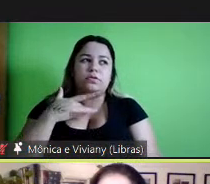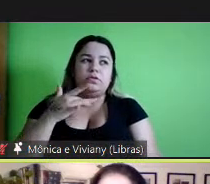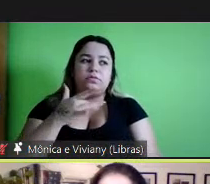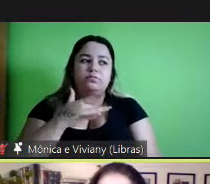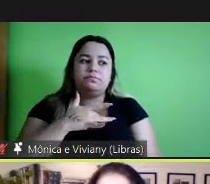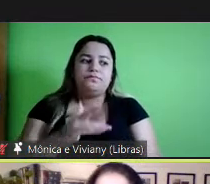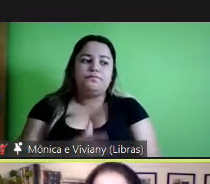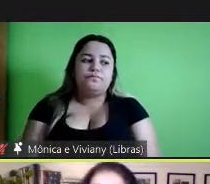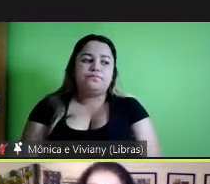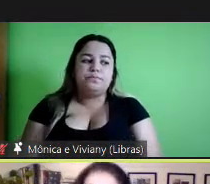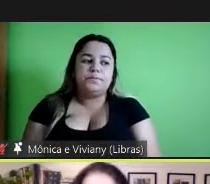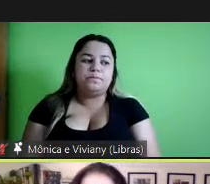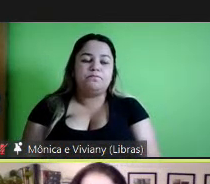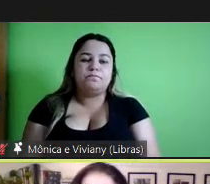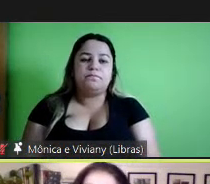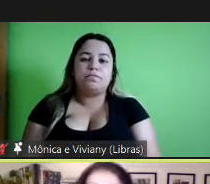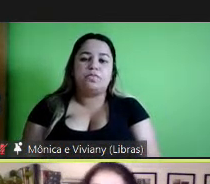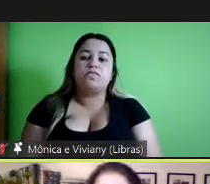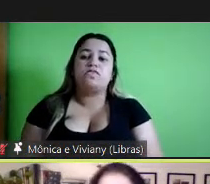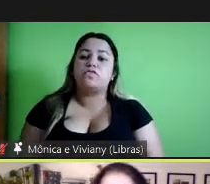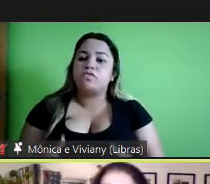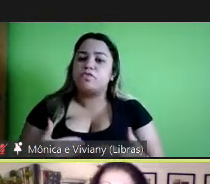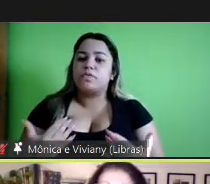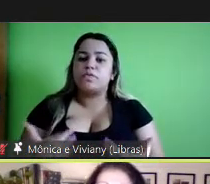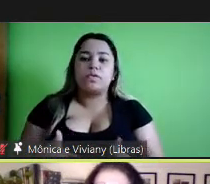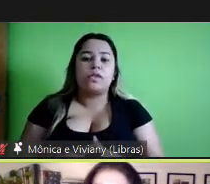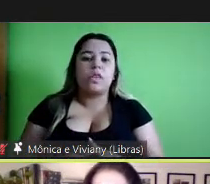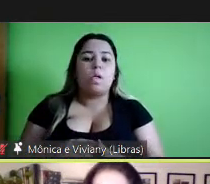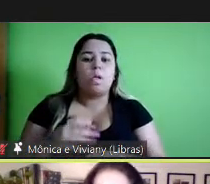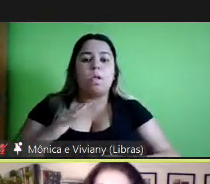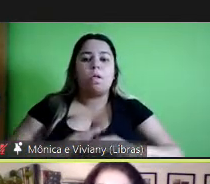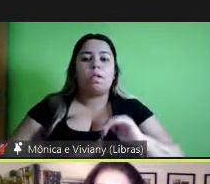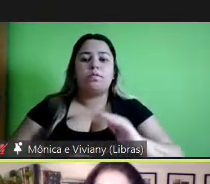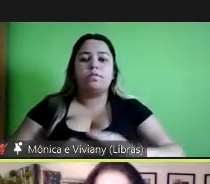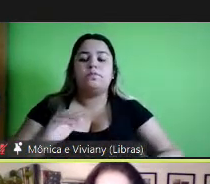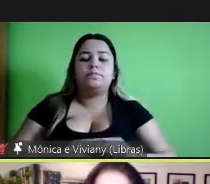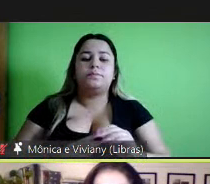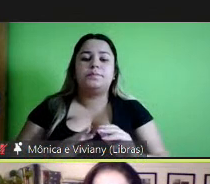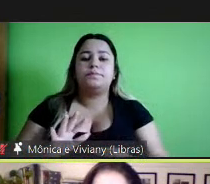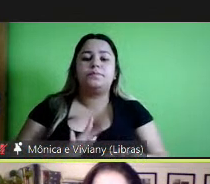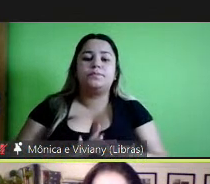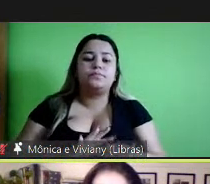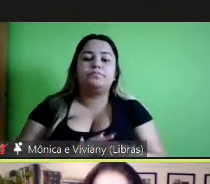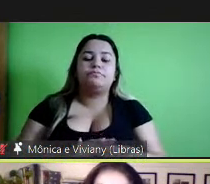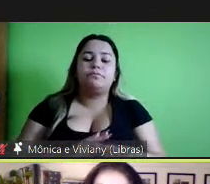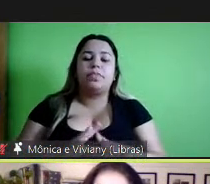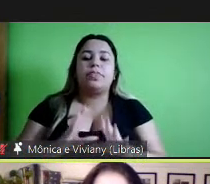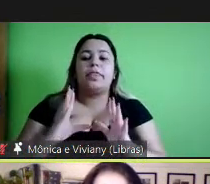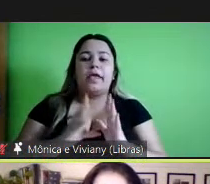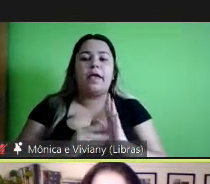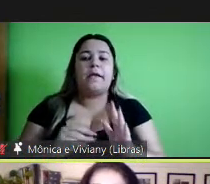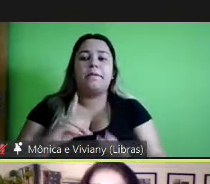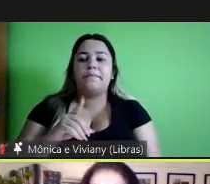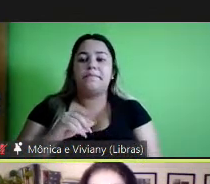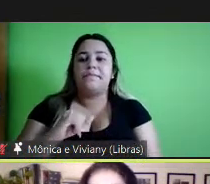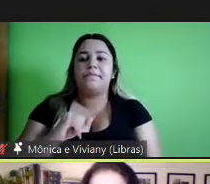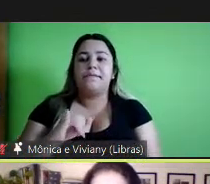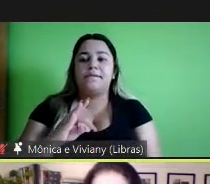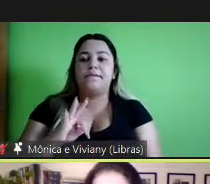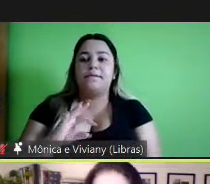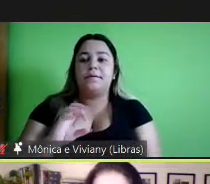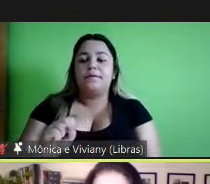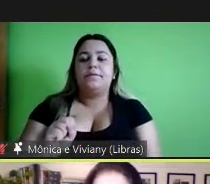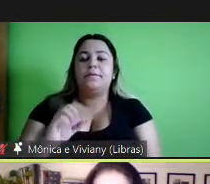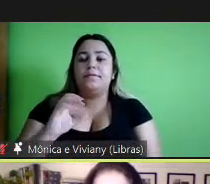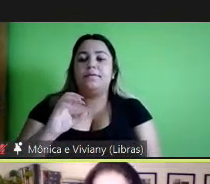So like any other chronic disease management model, such as for diabetes or hypertension or cancer, nutrition and physical